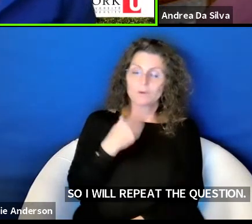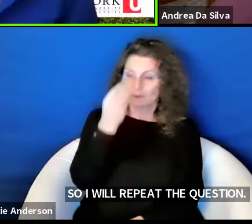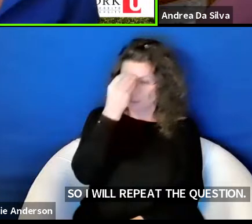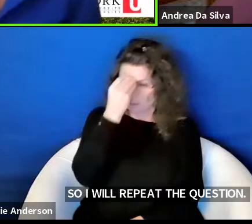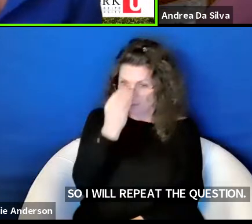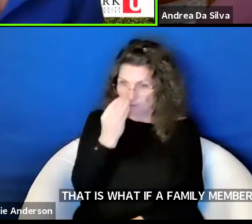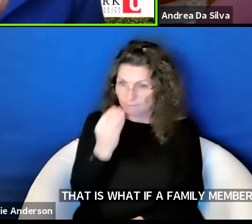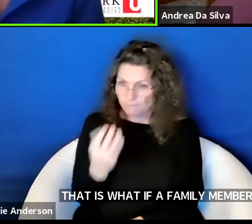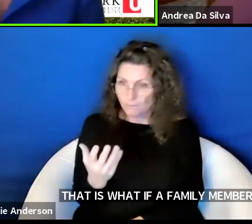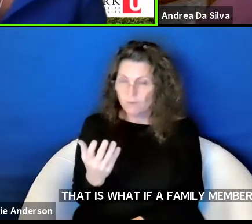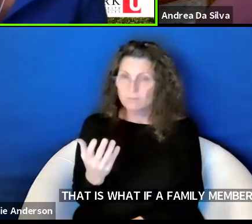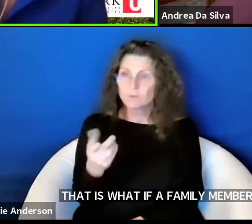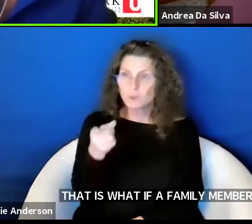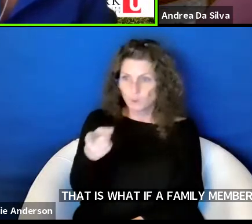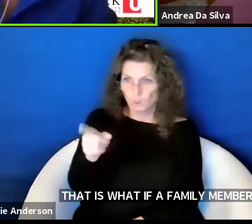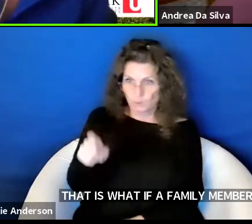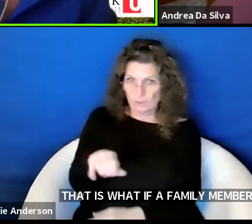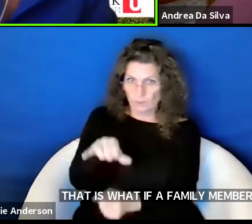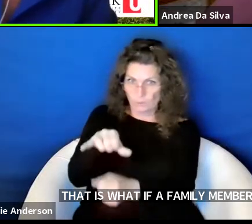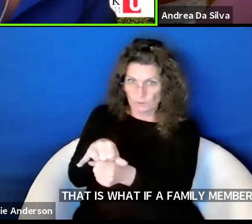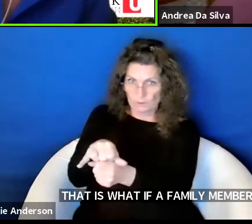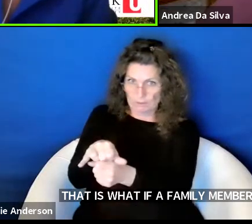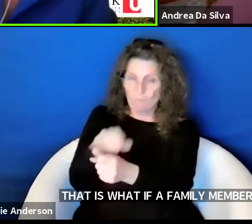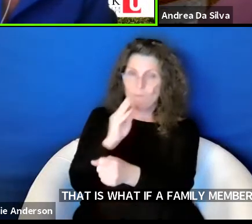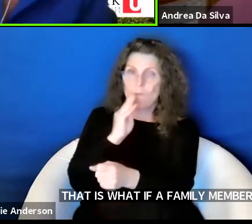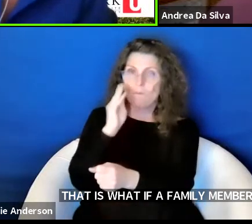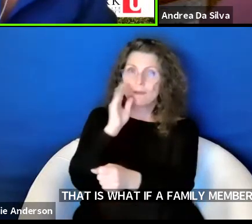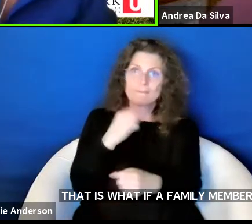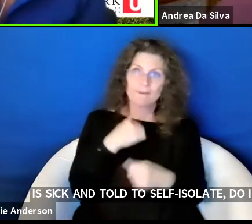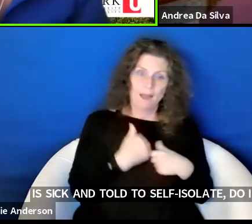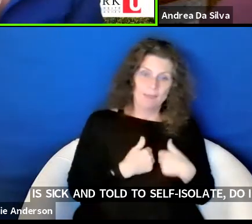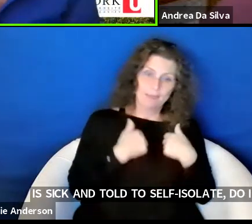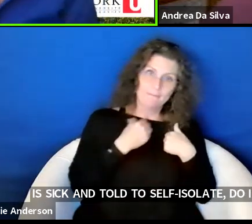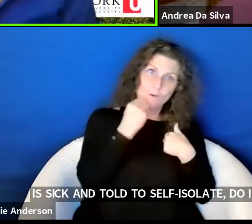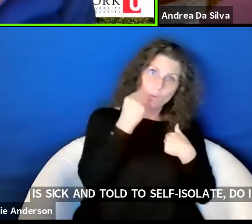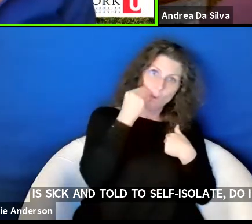I need to self-isolate as well if I live at home with them?